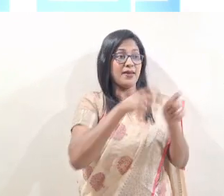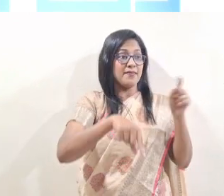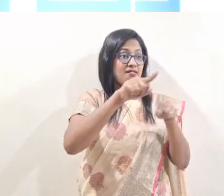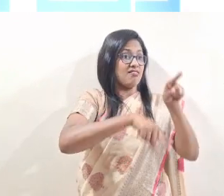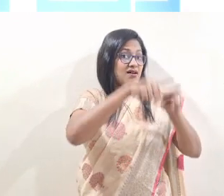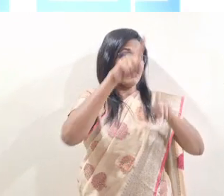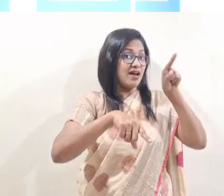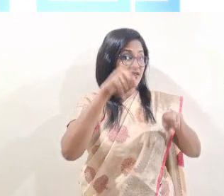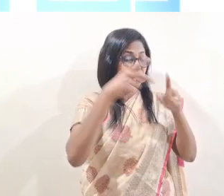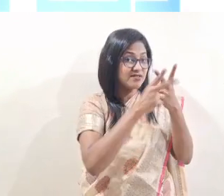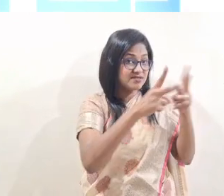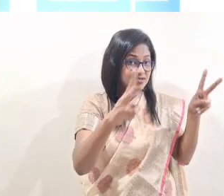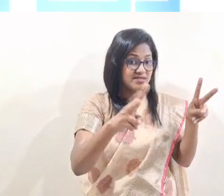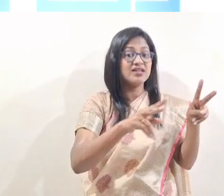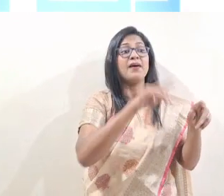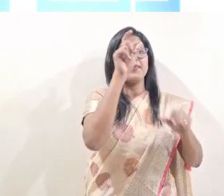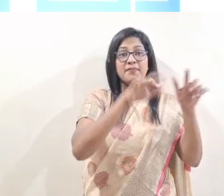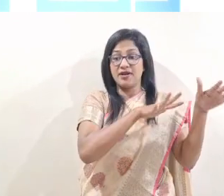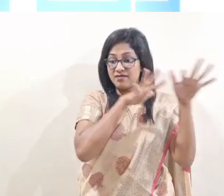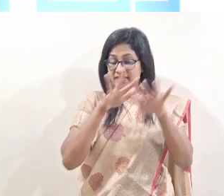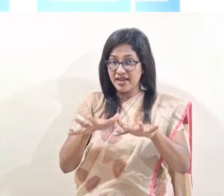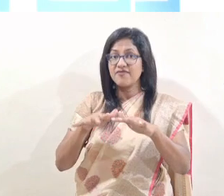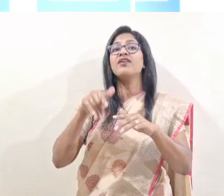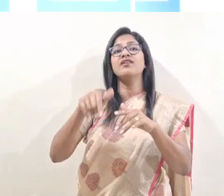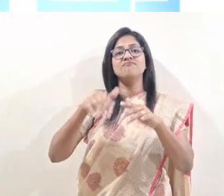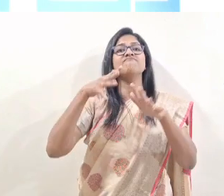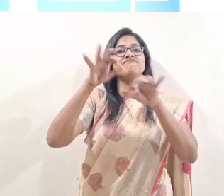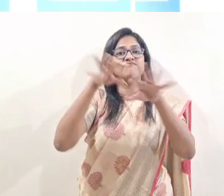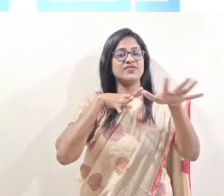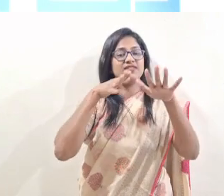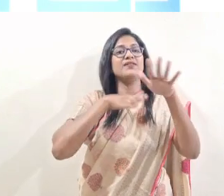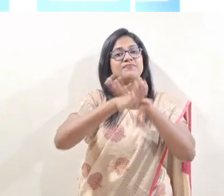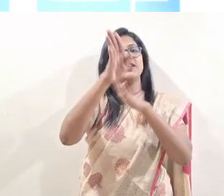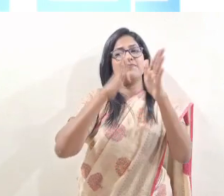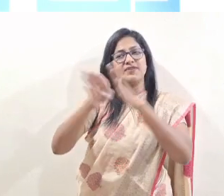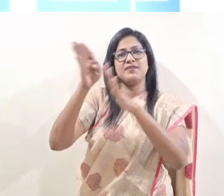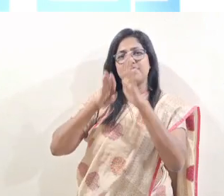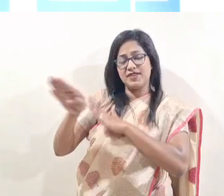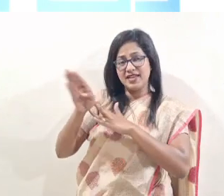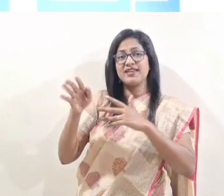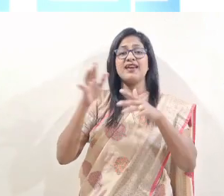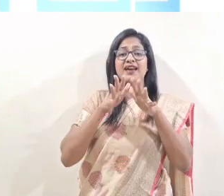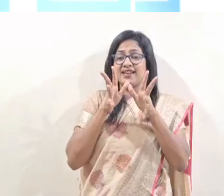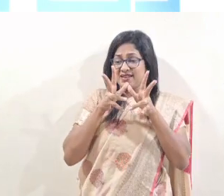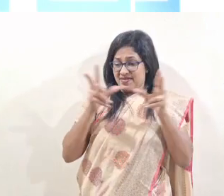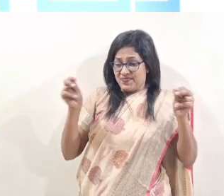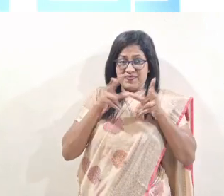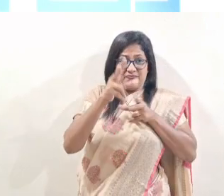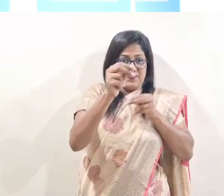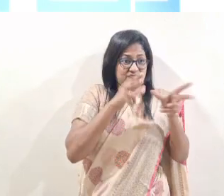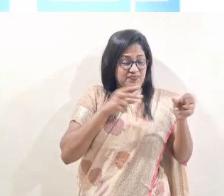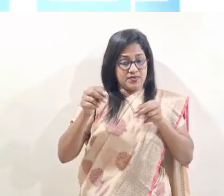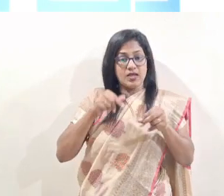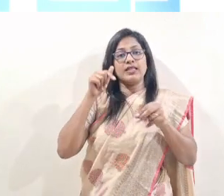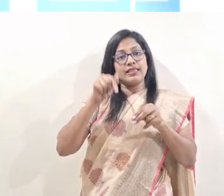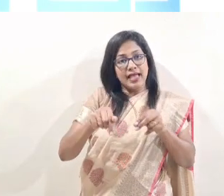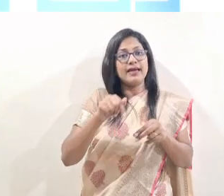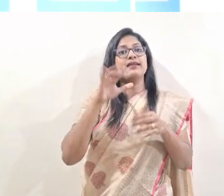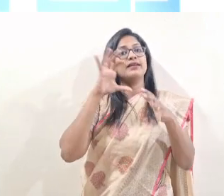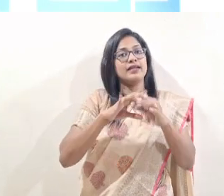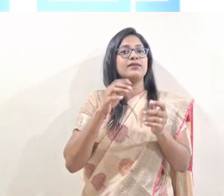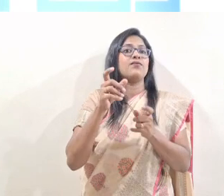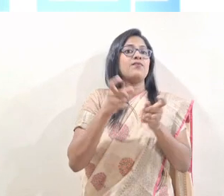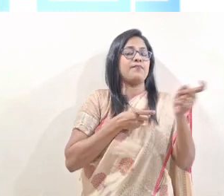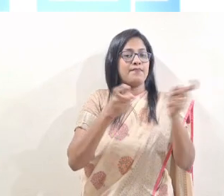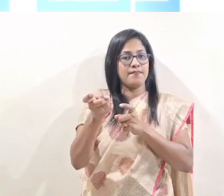customer base, the more kind of people we get, the farther we reach into the city, the deeper we go into the catchments. That is what actually makes, in terms